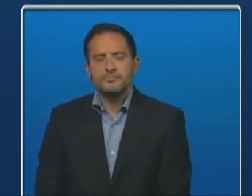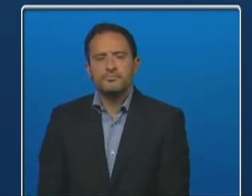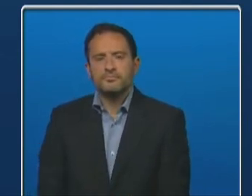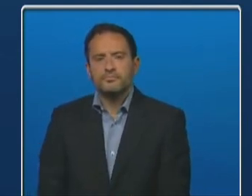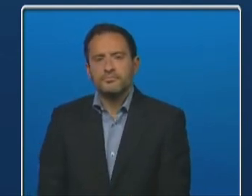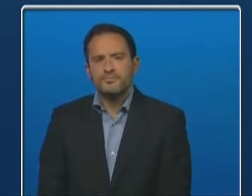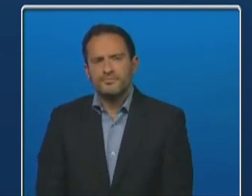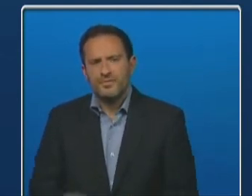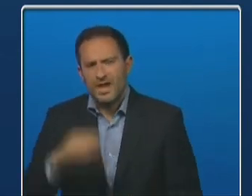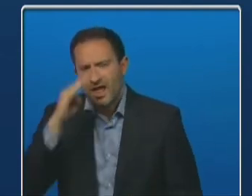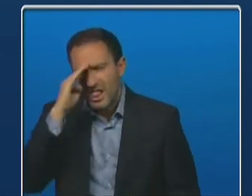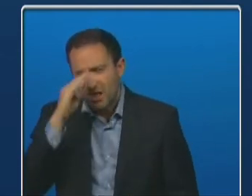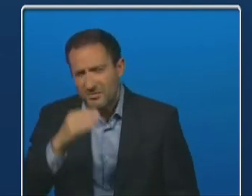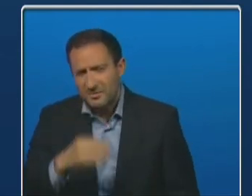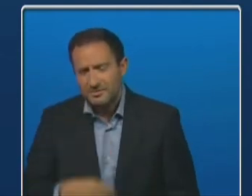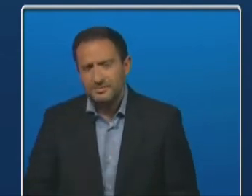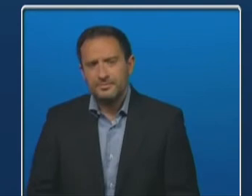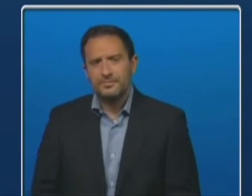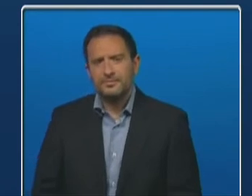Are you there, Michelle?